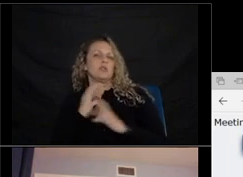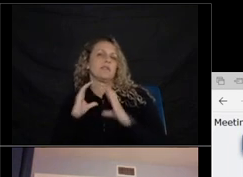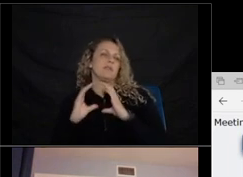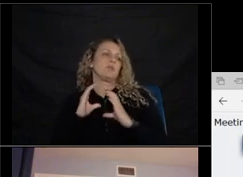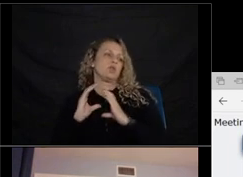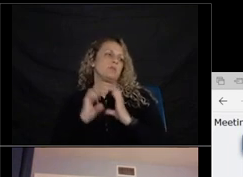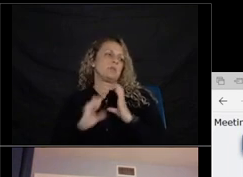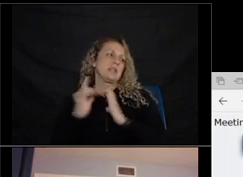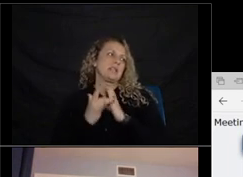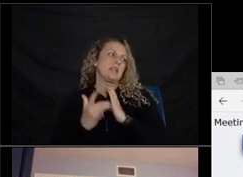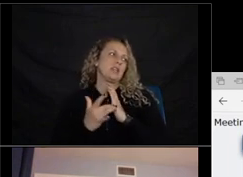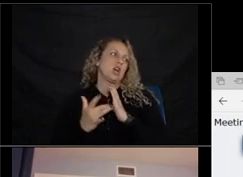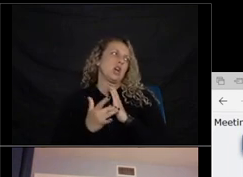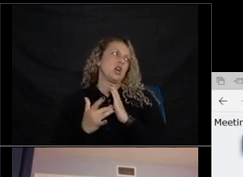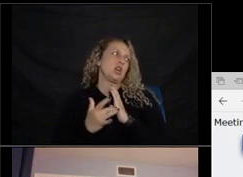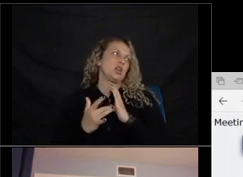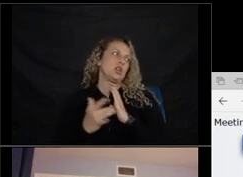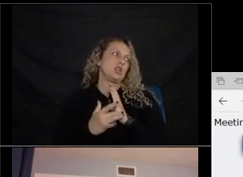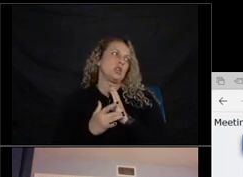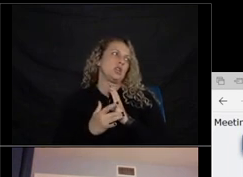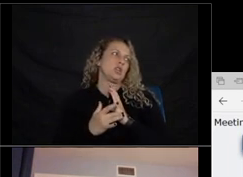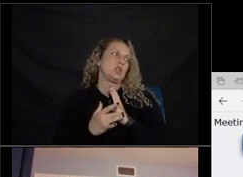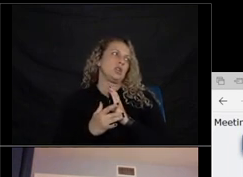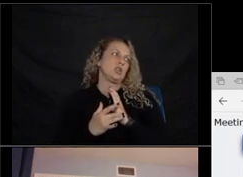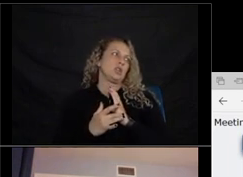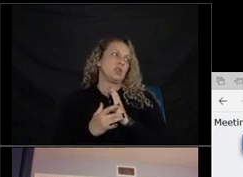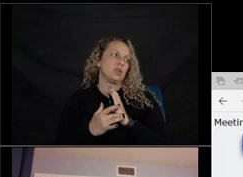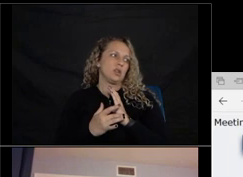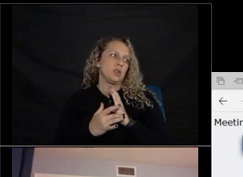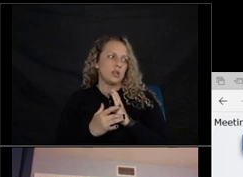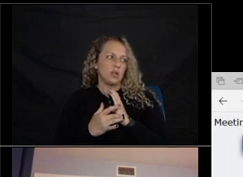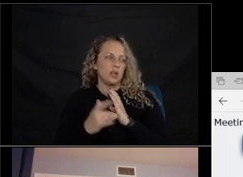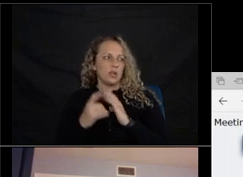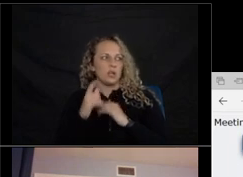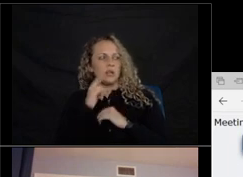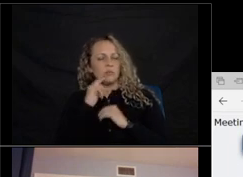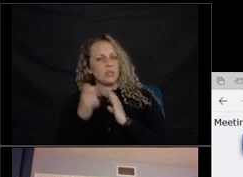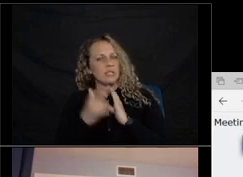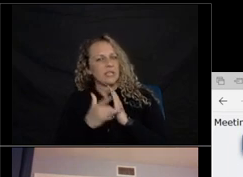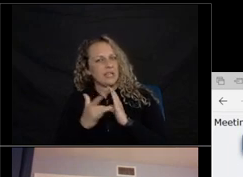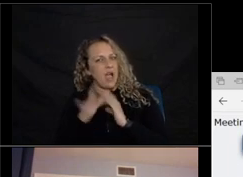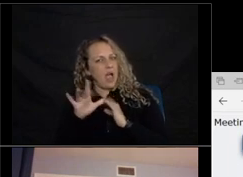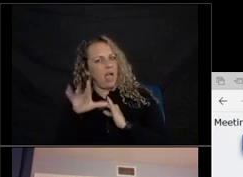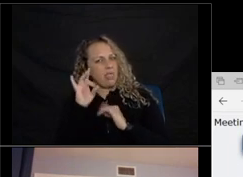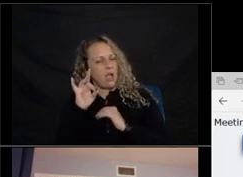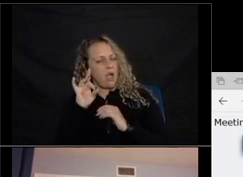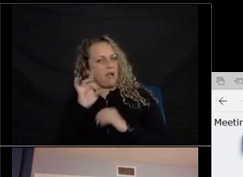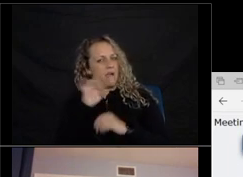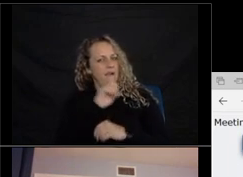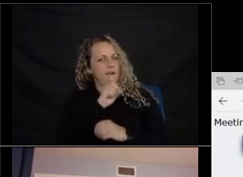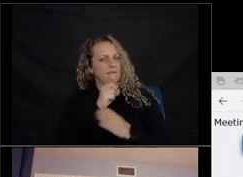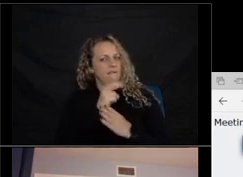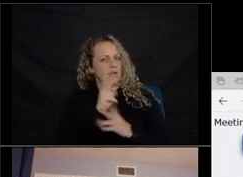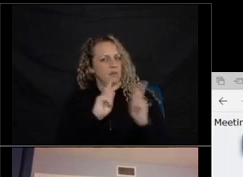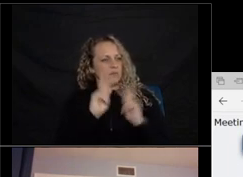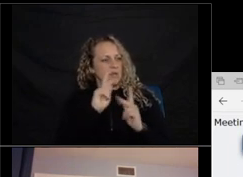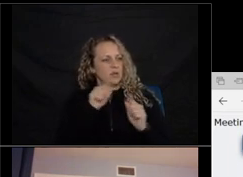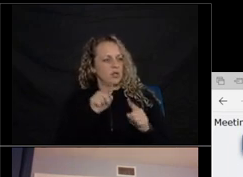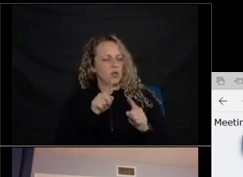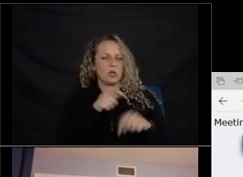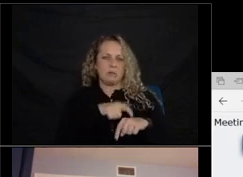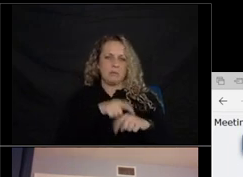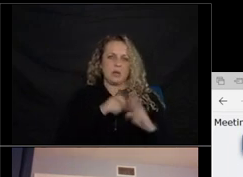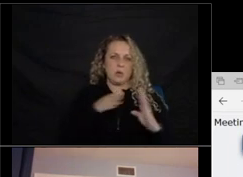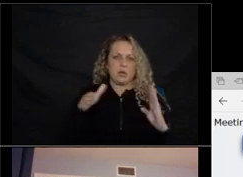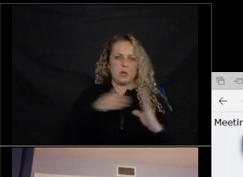media technology and for attendance by use of such technology by elected and appointed officials during periods when the